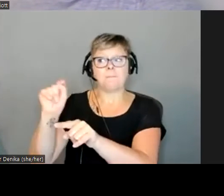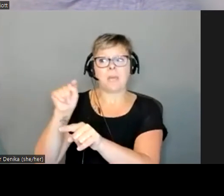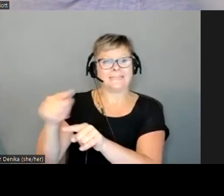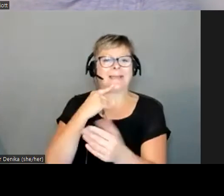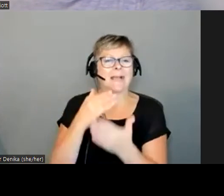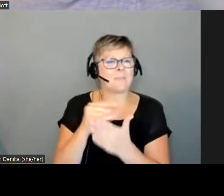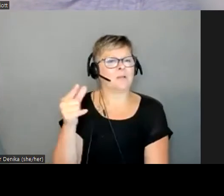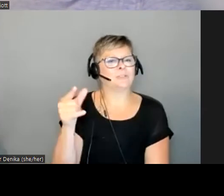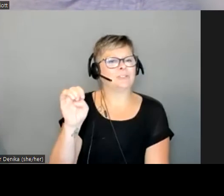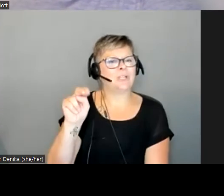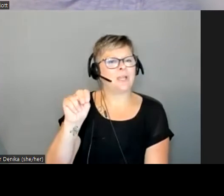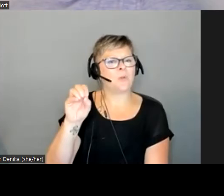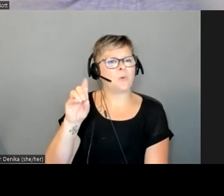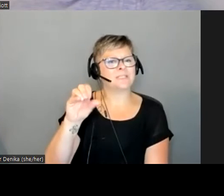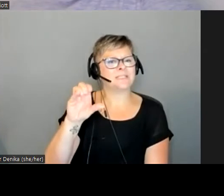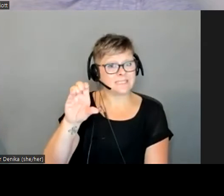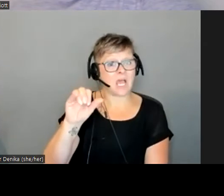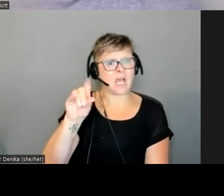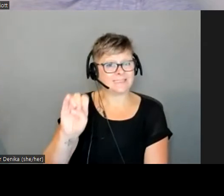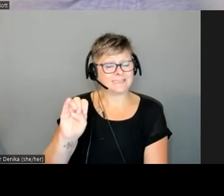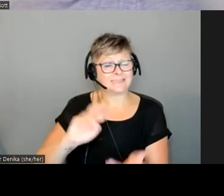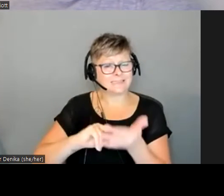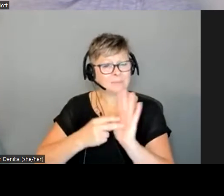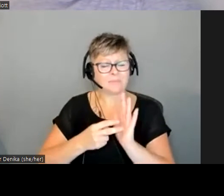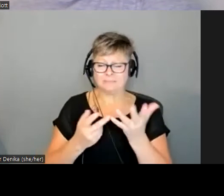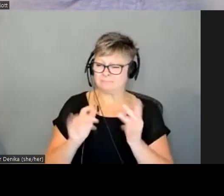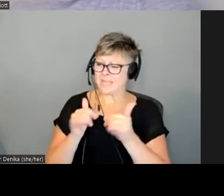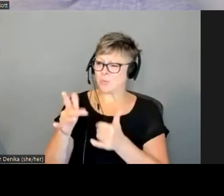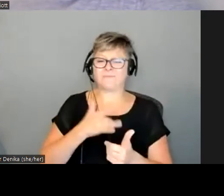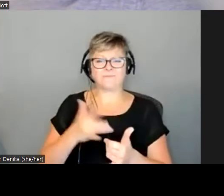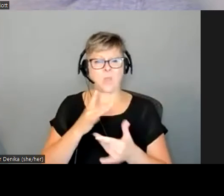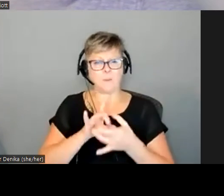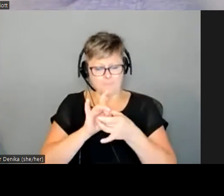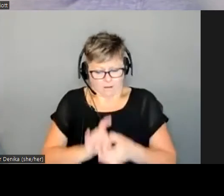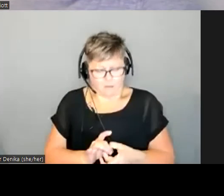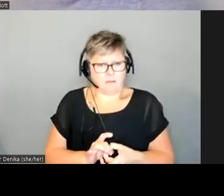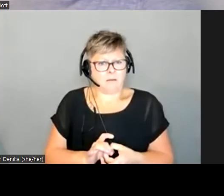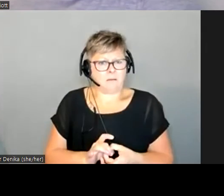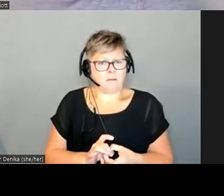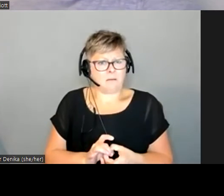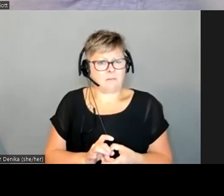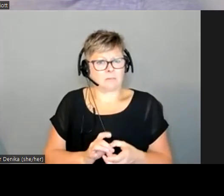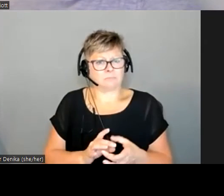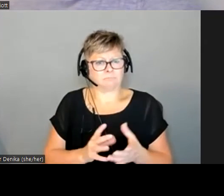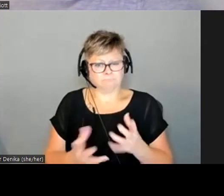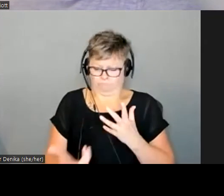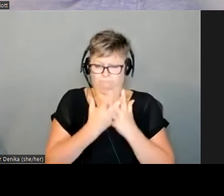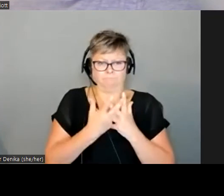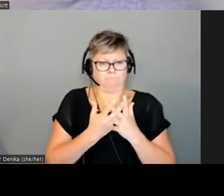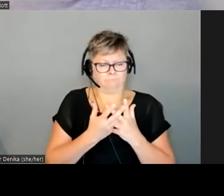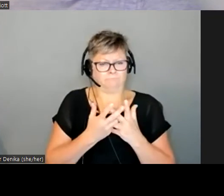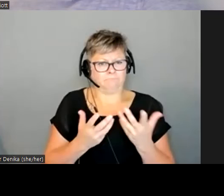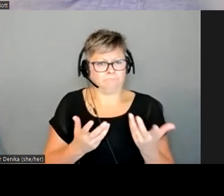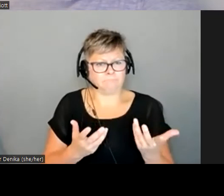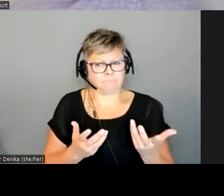about what the sense of belonging is, and changing that direction of what the oppression